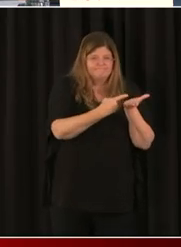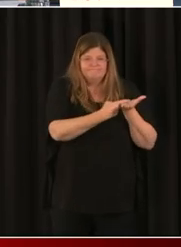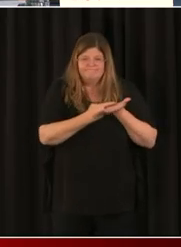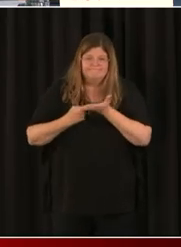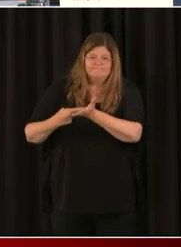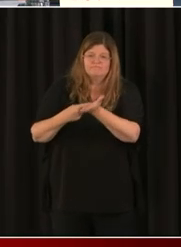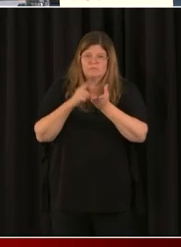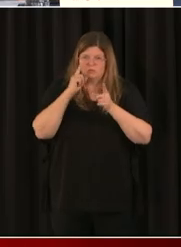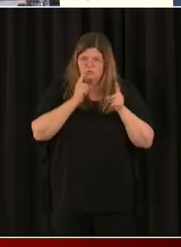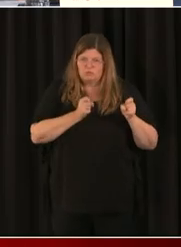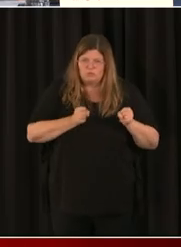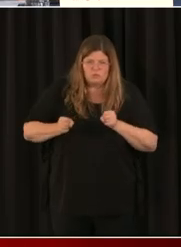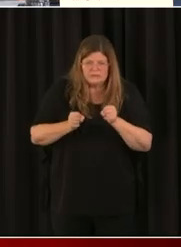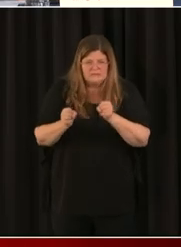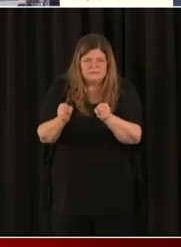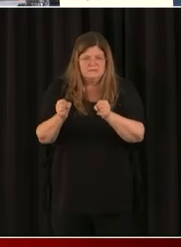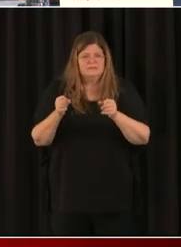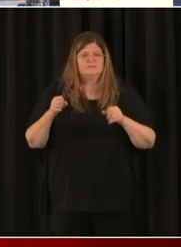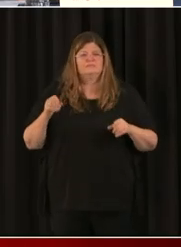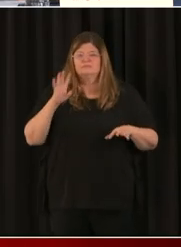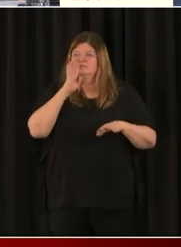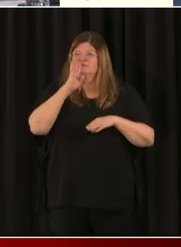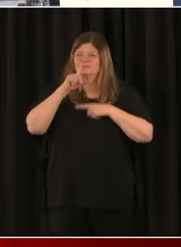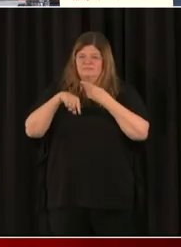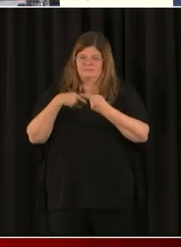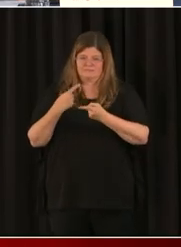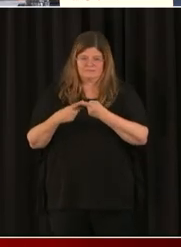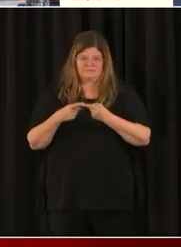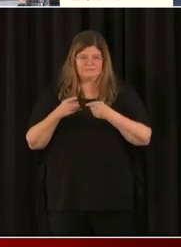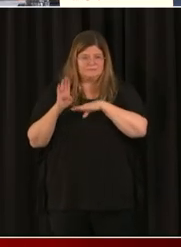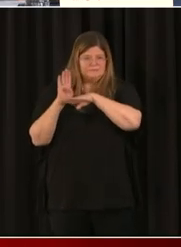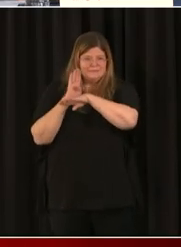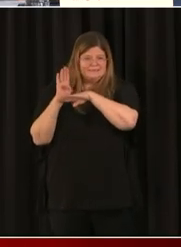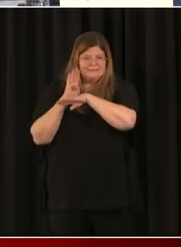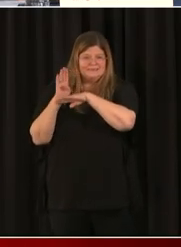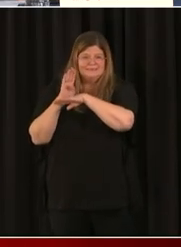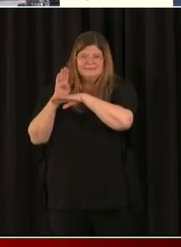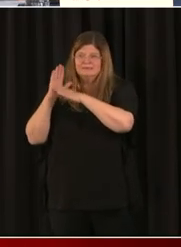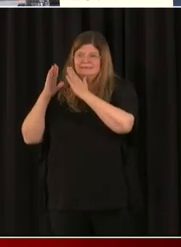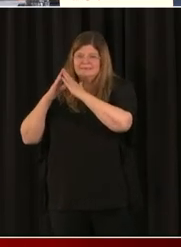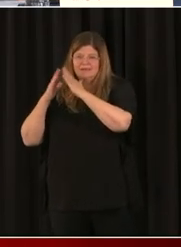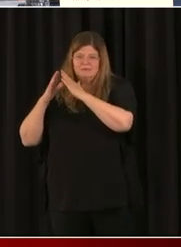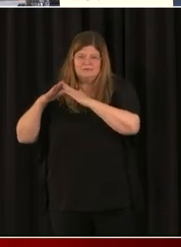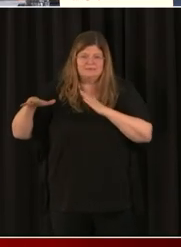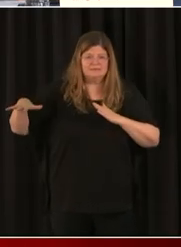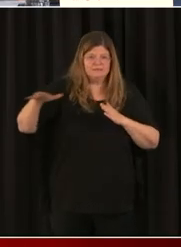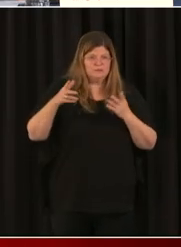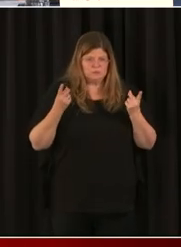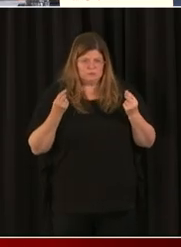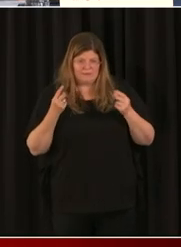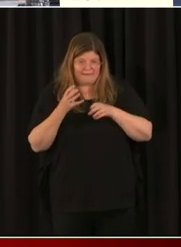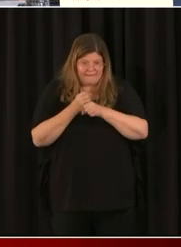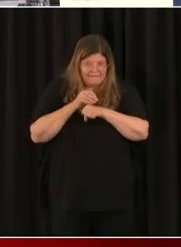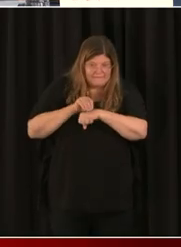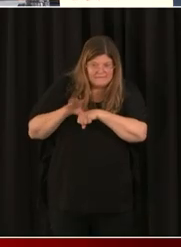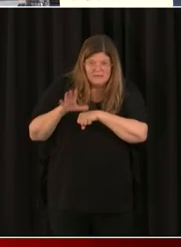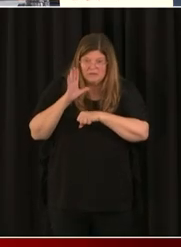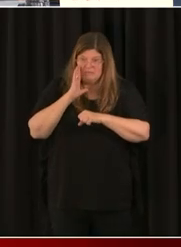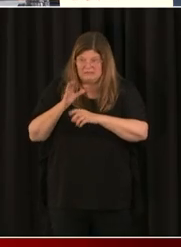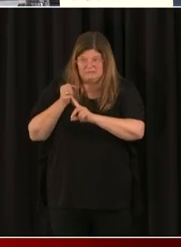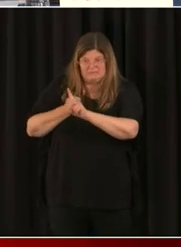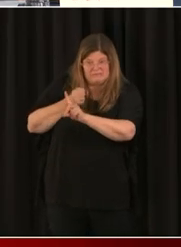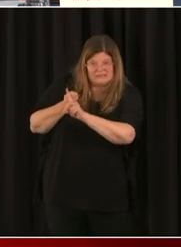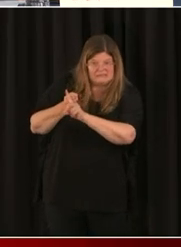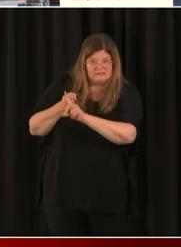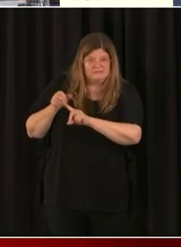and also talking to the bids, particularly the ones downtown, that are going to be potentially impacted by the